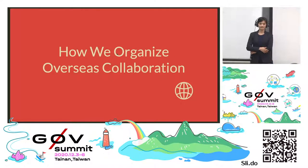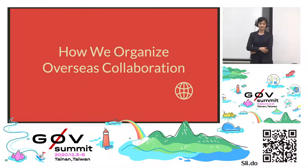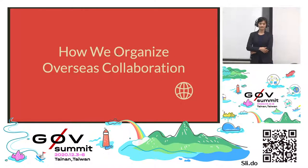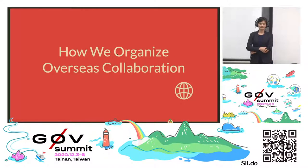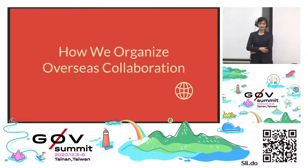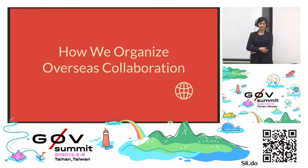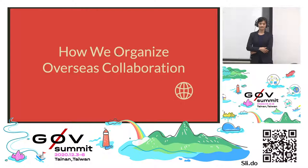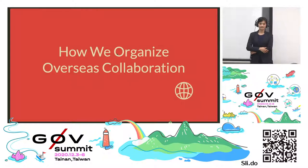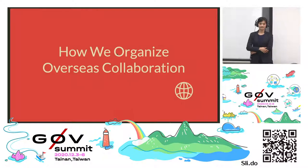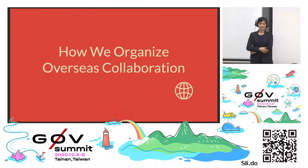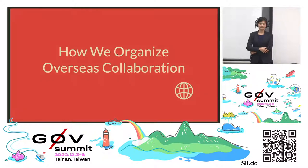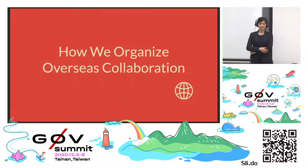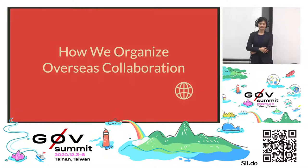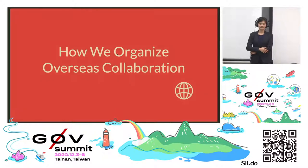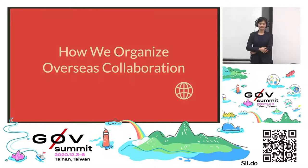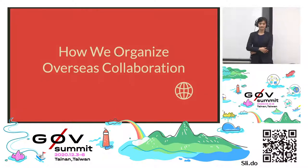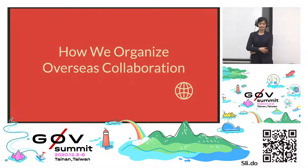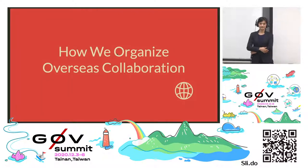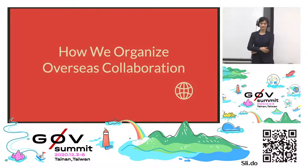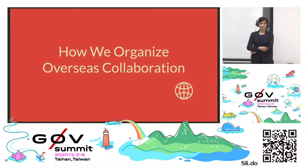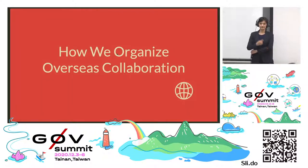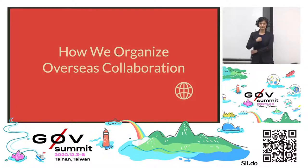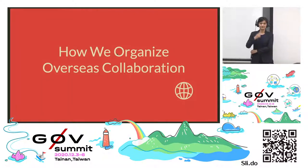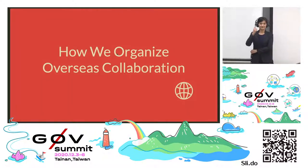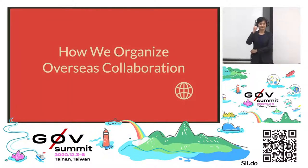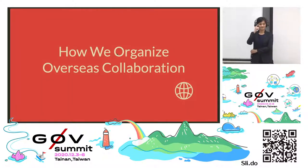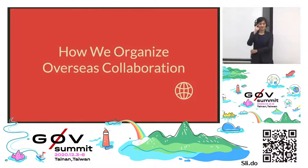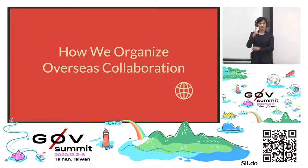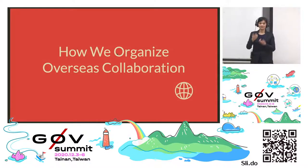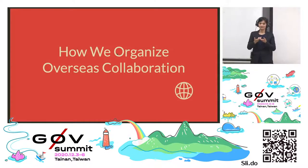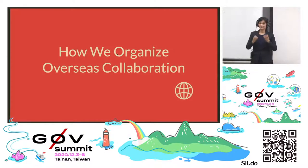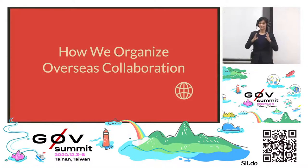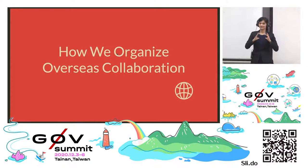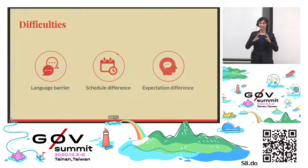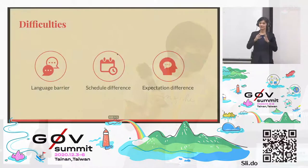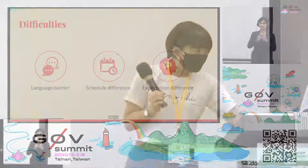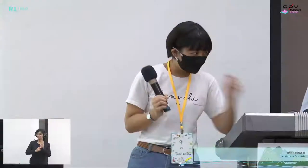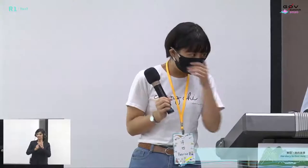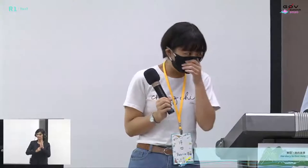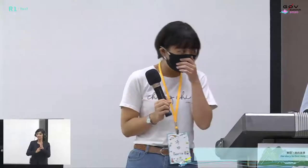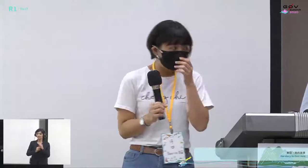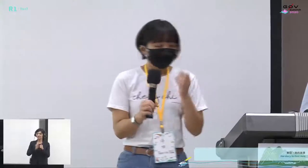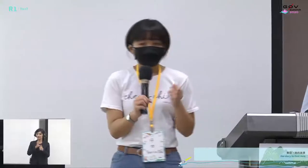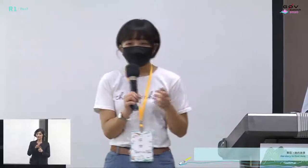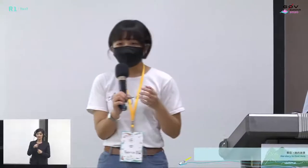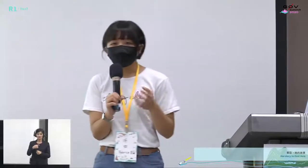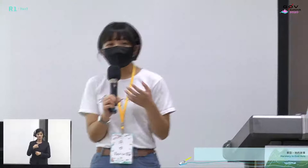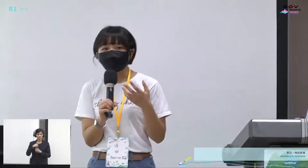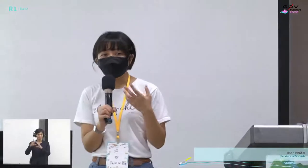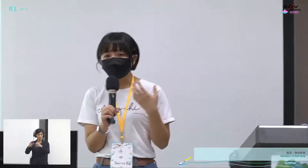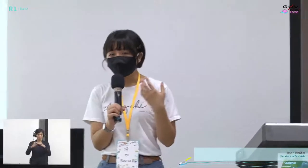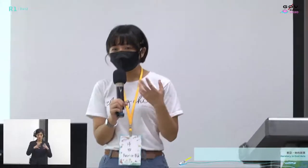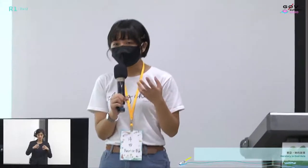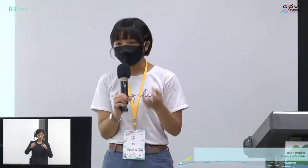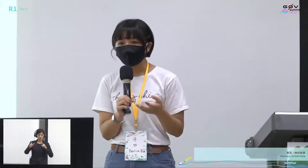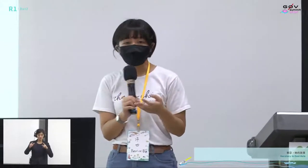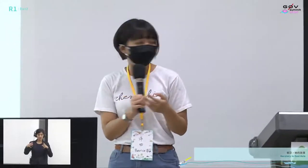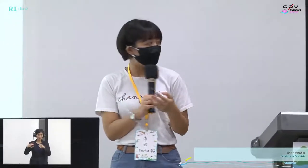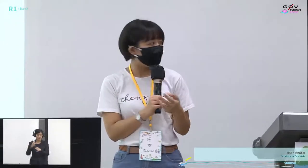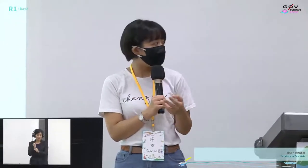Okay, so I want to share how we organize this overseas collaboration. We found there are